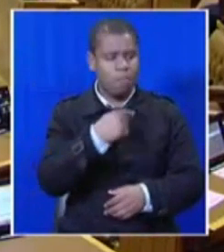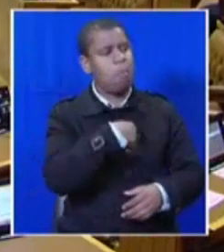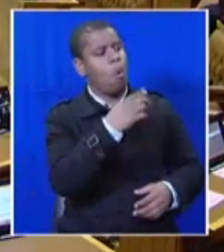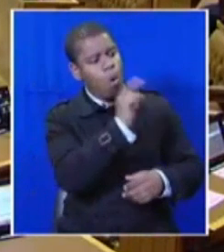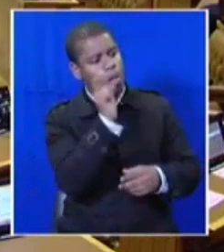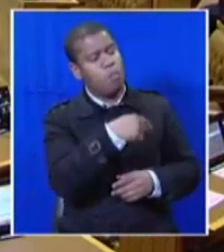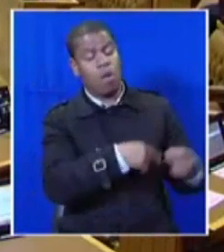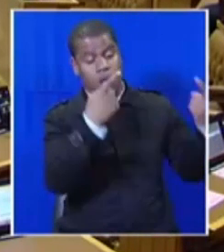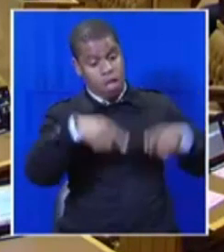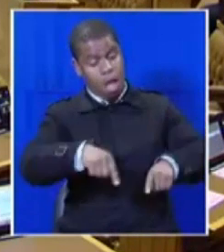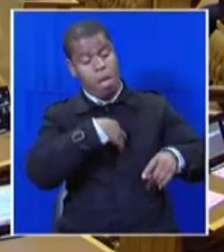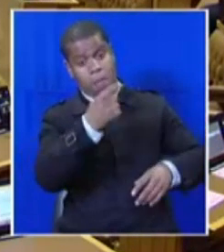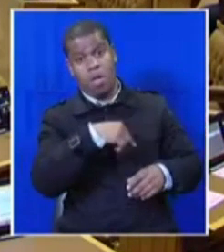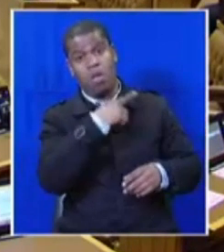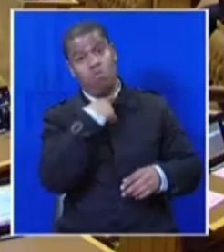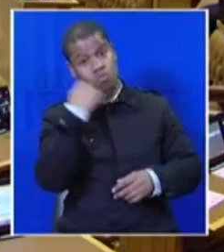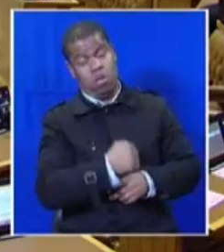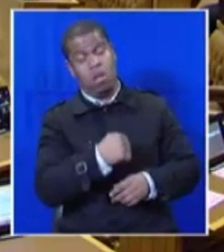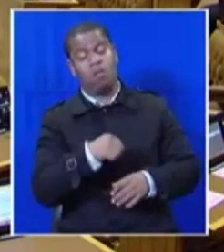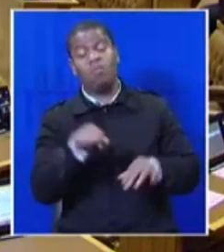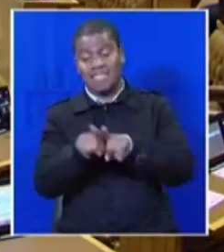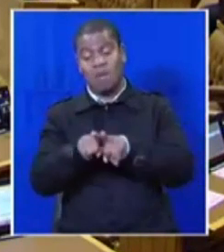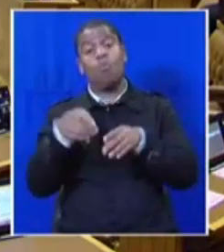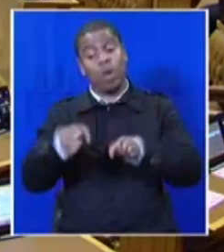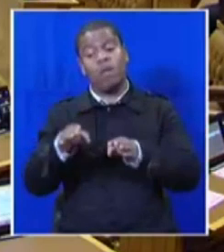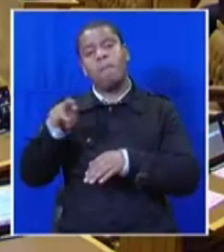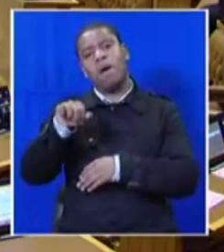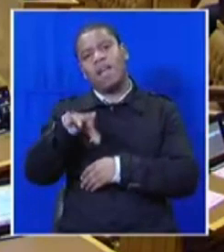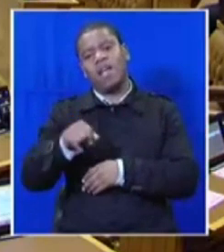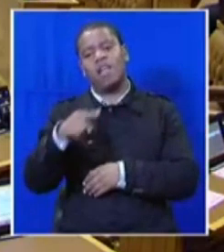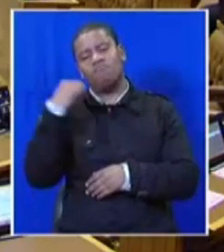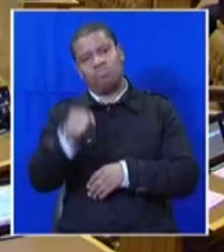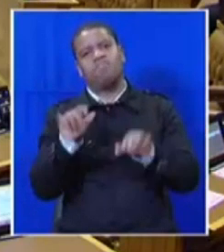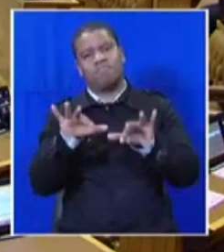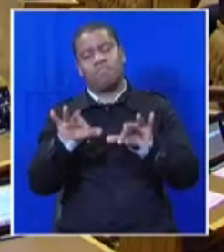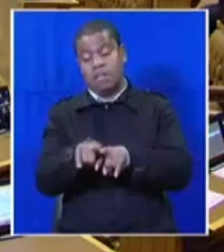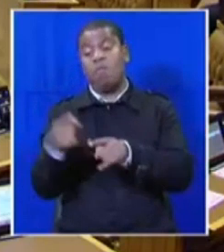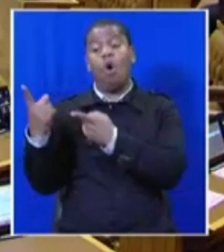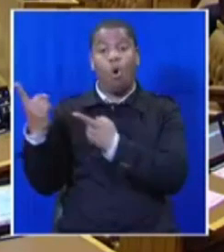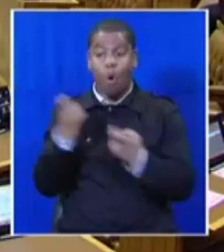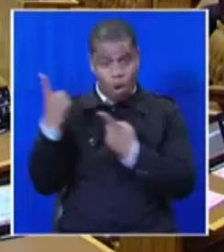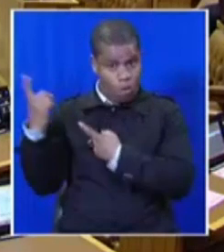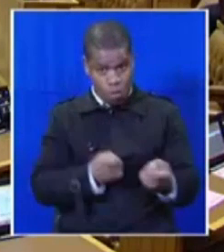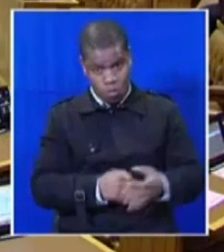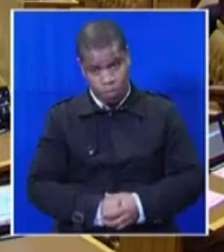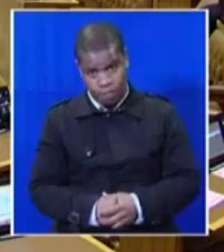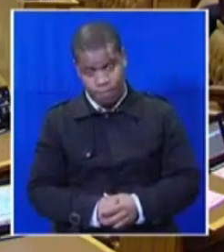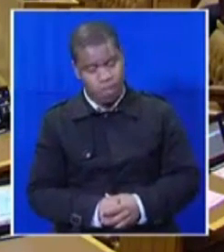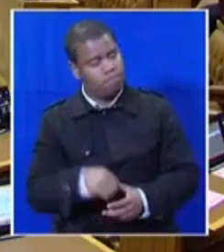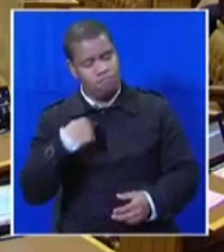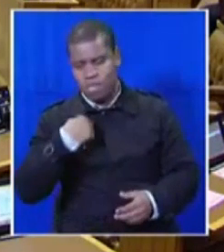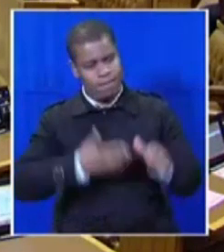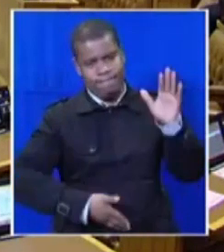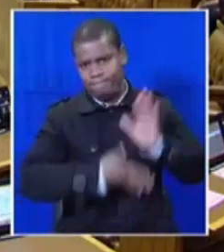us here. In the same way you kill Honorable people in Malema. Marikana. Call them. Will I'm you not going please- anywhere. Will you please I'm not leave going